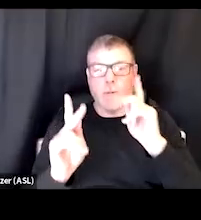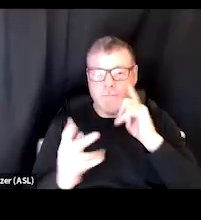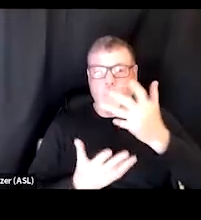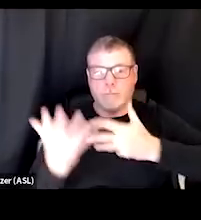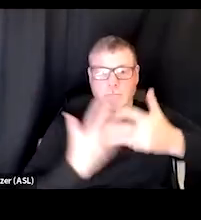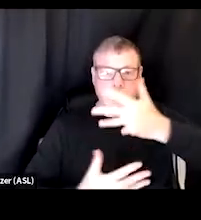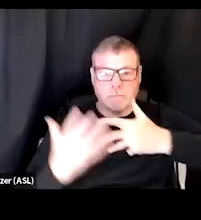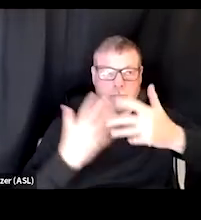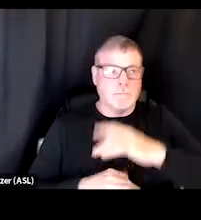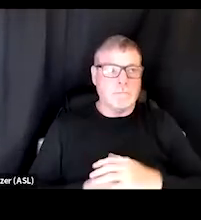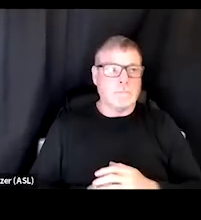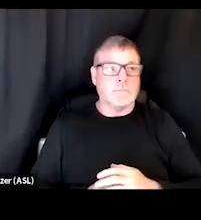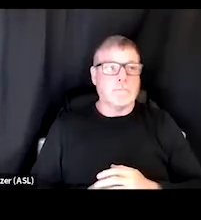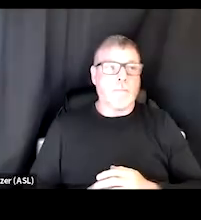engagement.